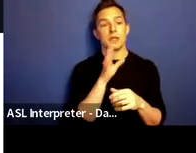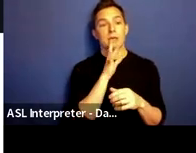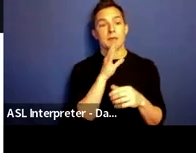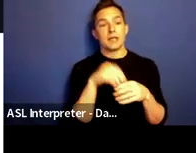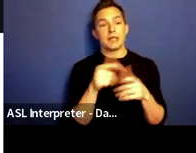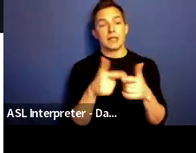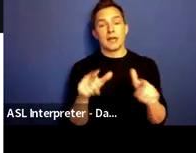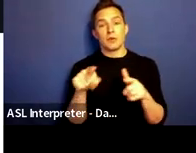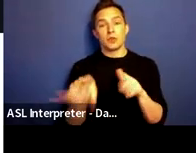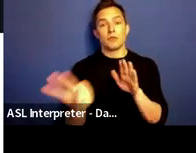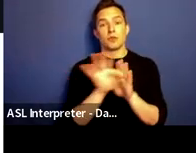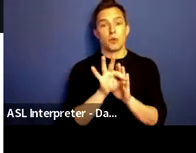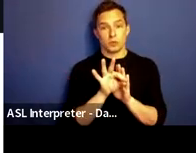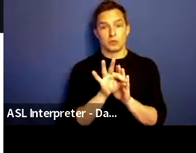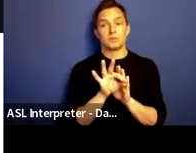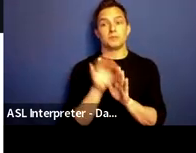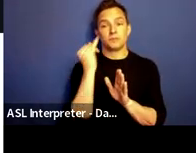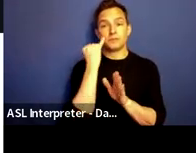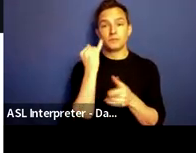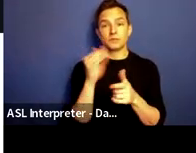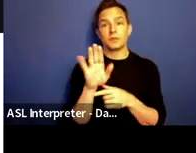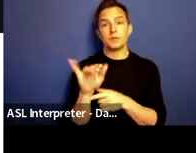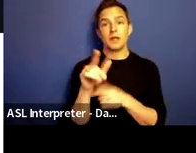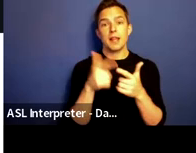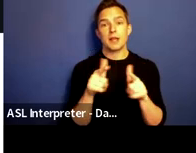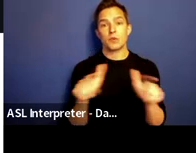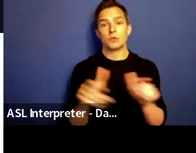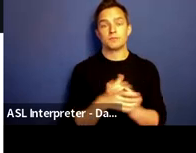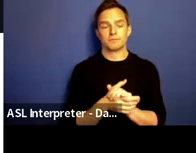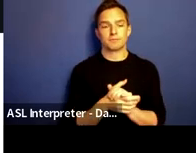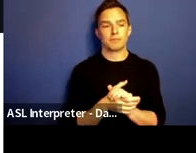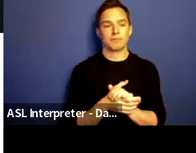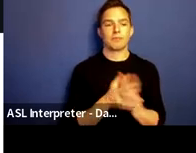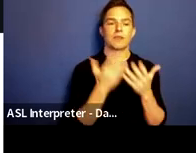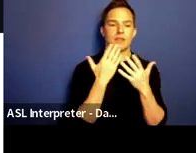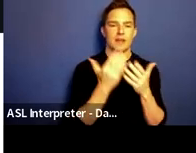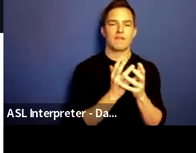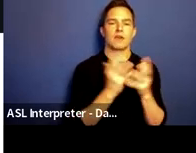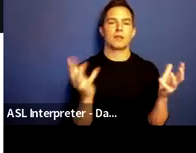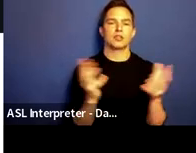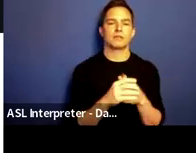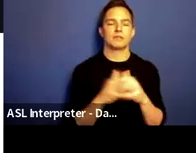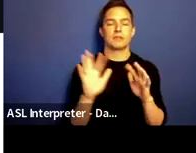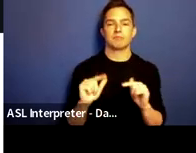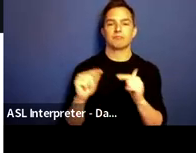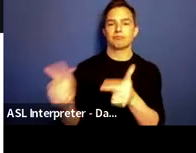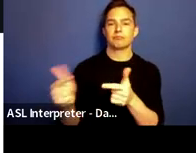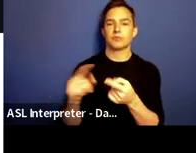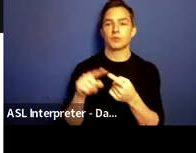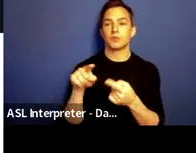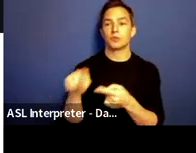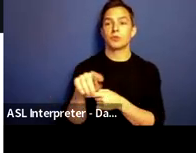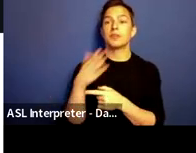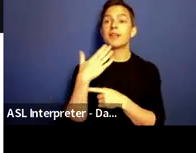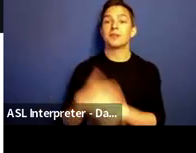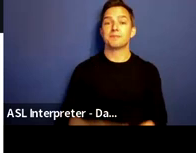you've selected if you're bilingual. And thank you very much. I'll pass it back to you. Thanks.